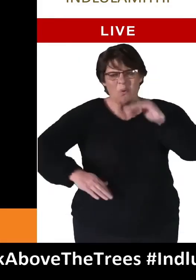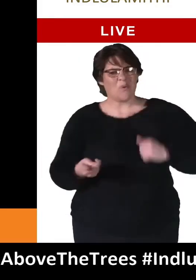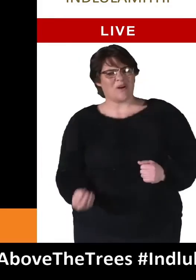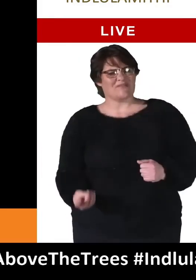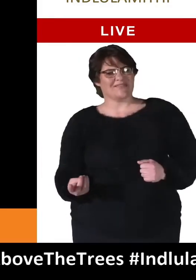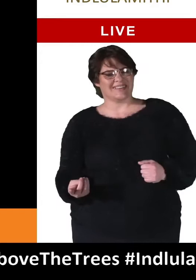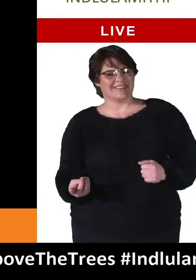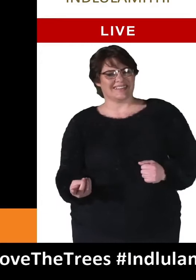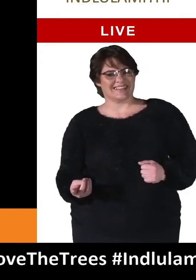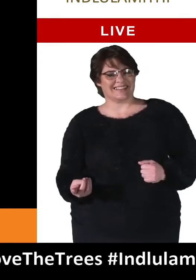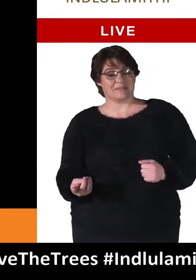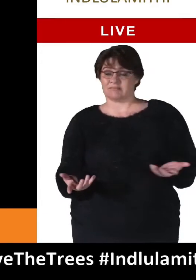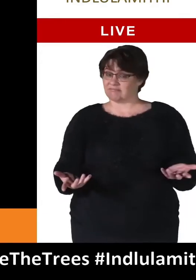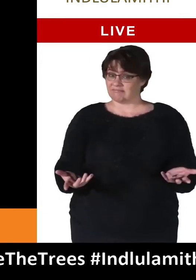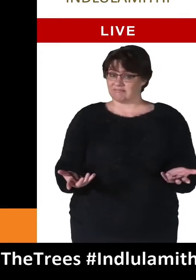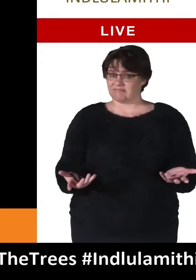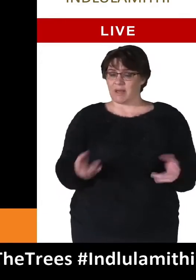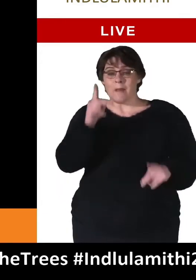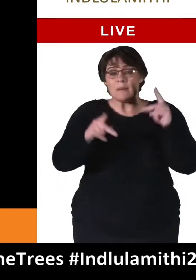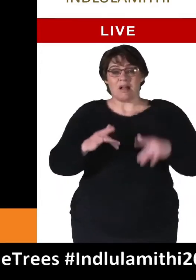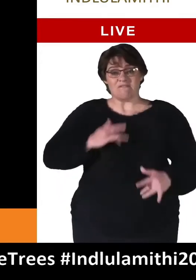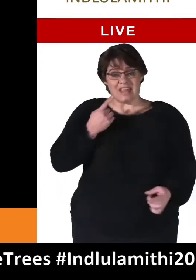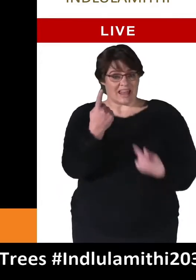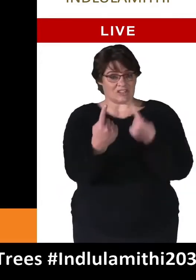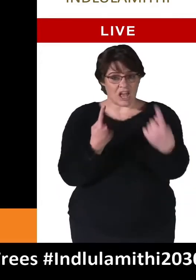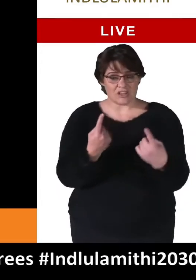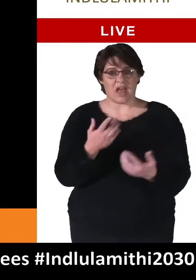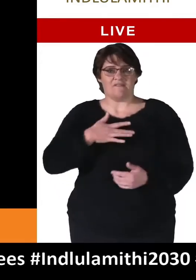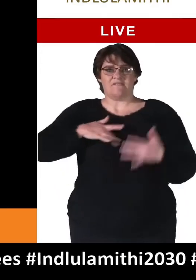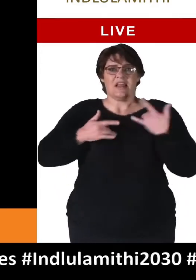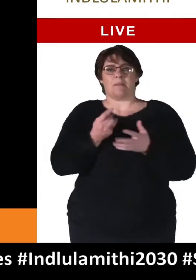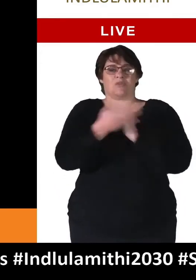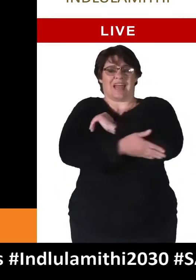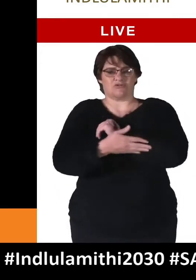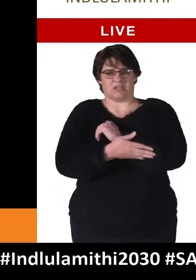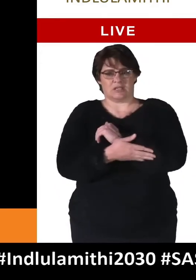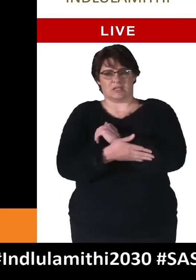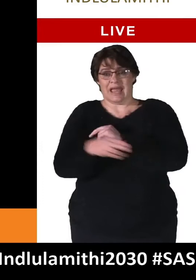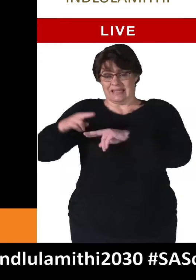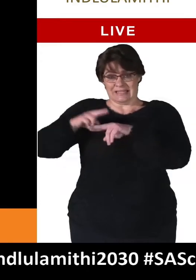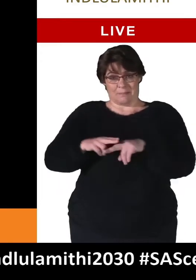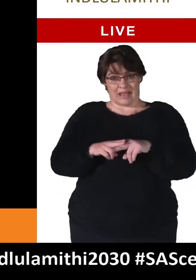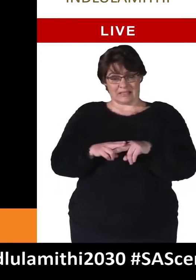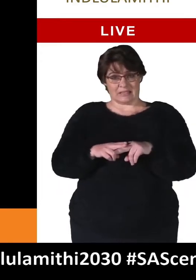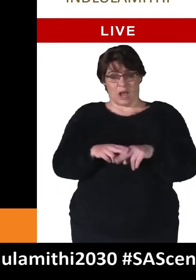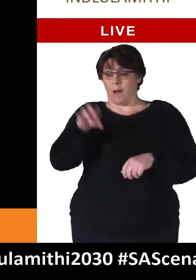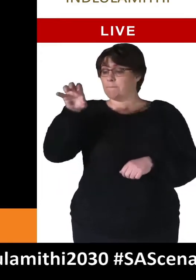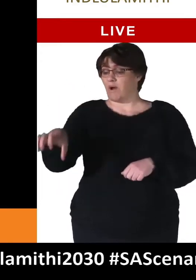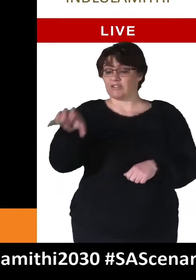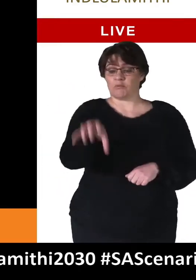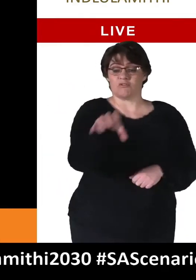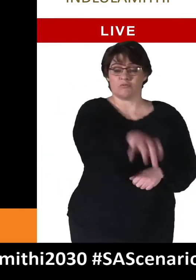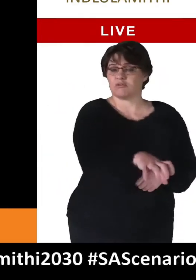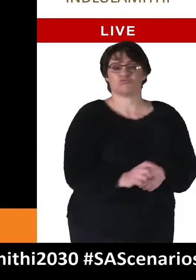list. So, how people feel about each other and about the country is not directly dependent on the province's